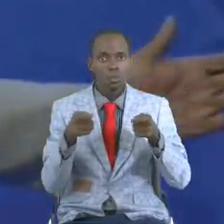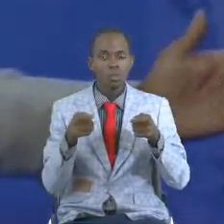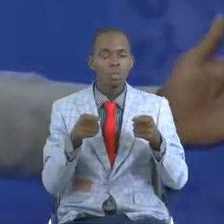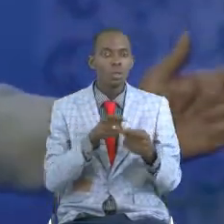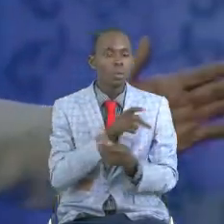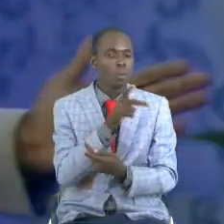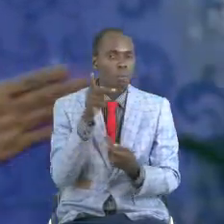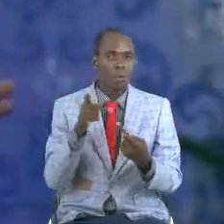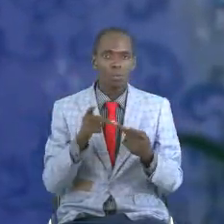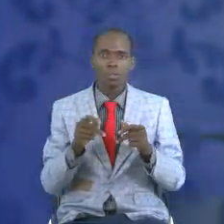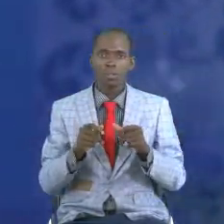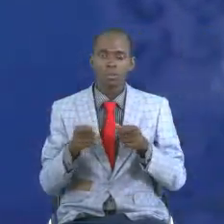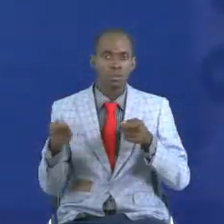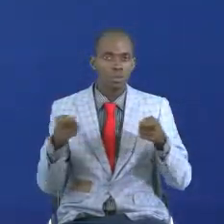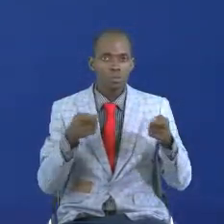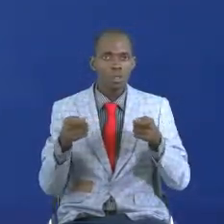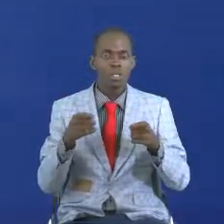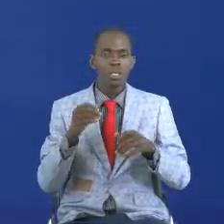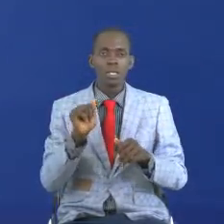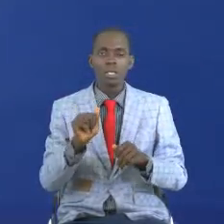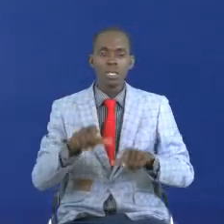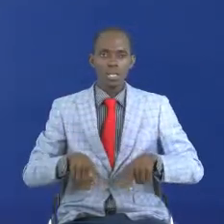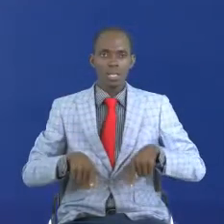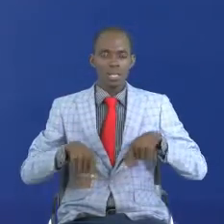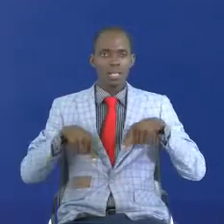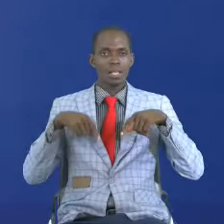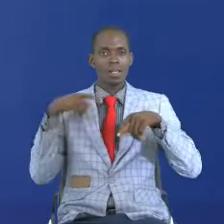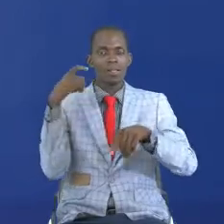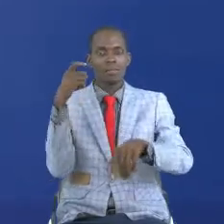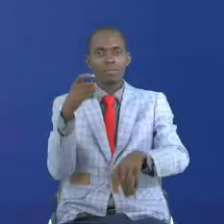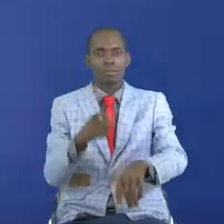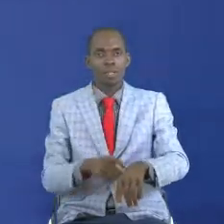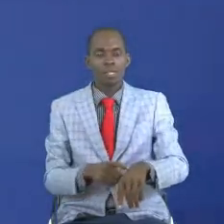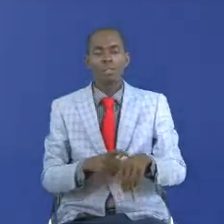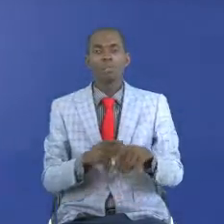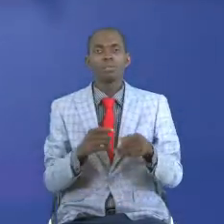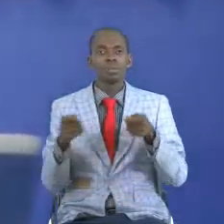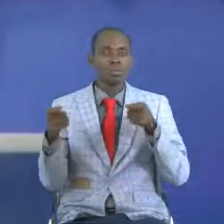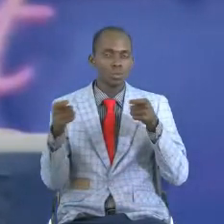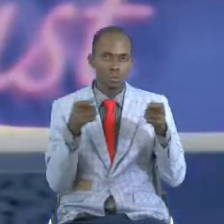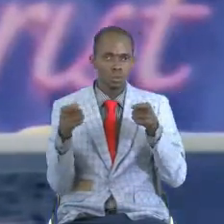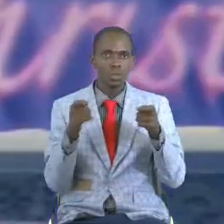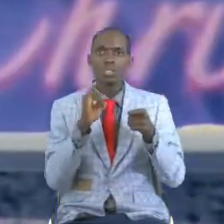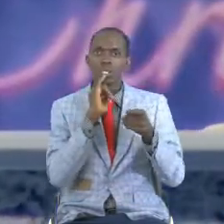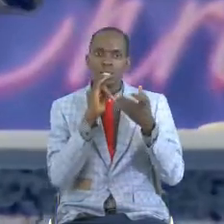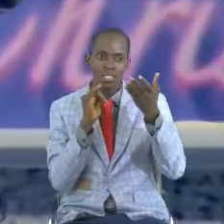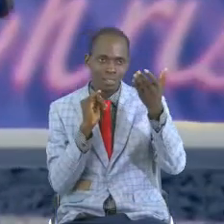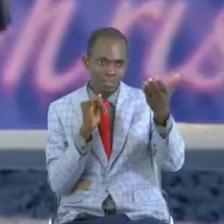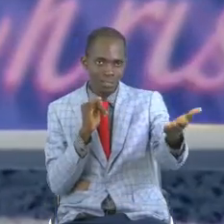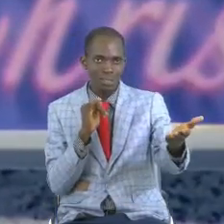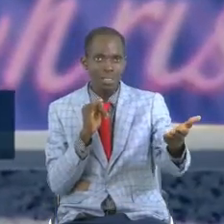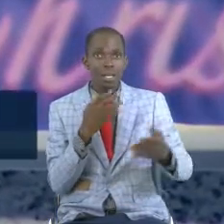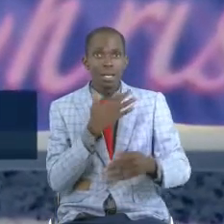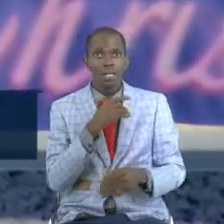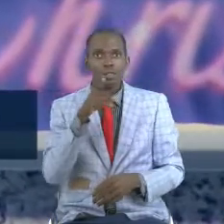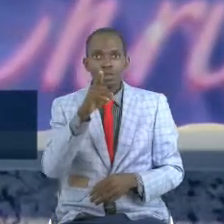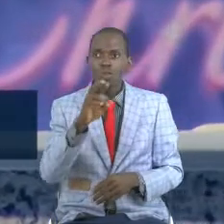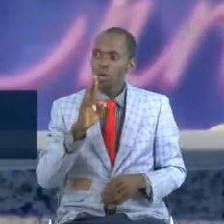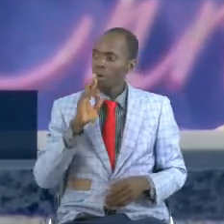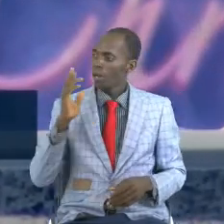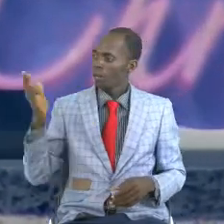dominion, a lifetime of dominion. Picture it. It's over there and you are over